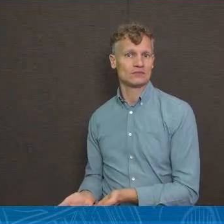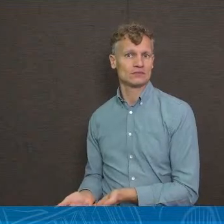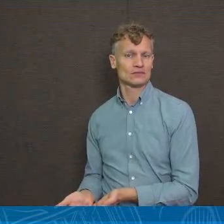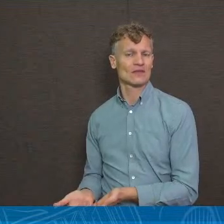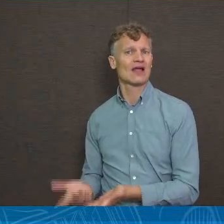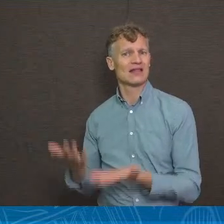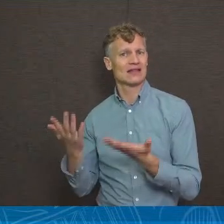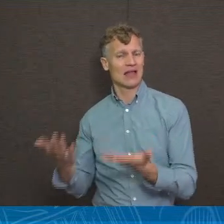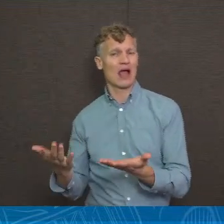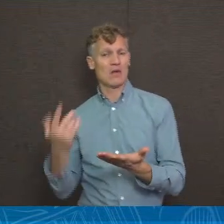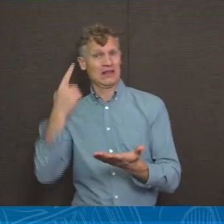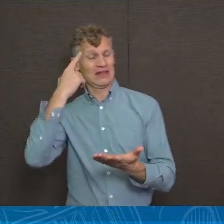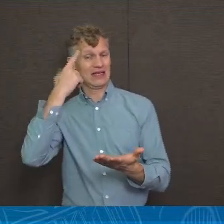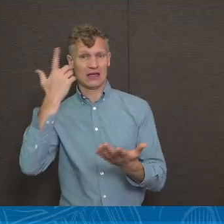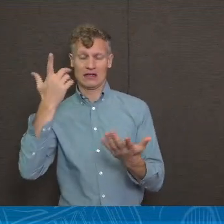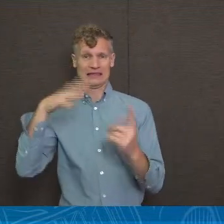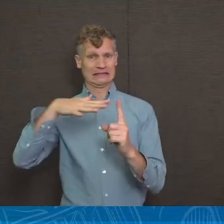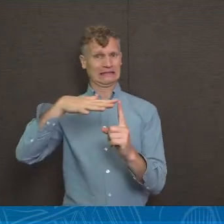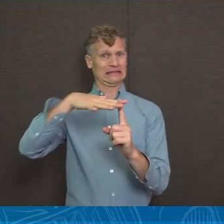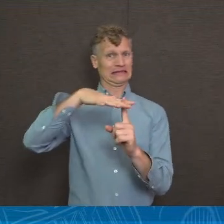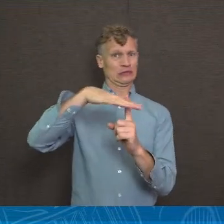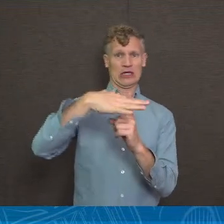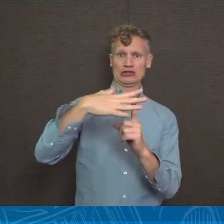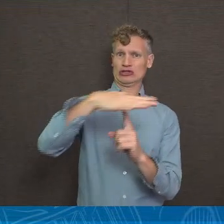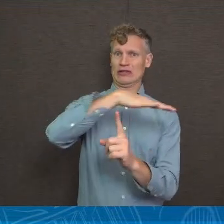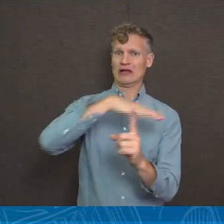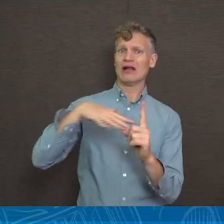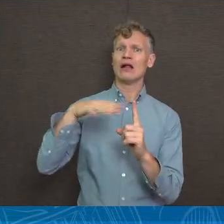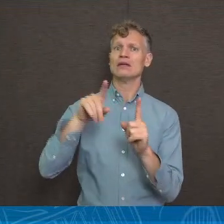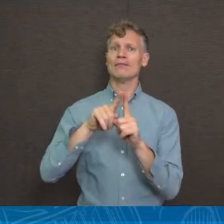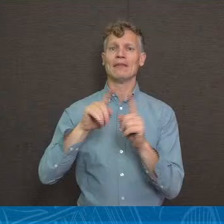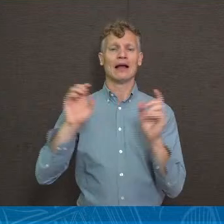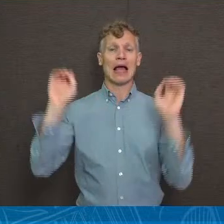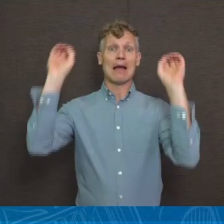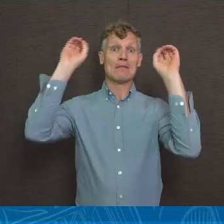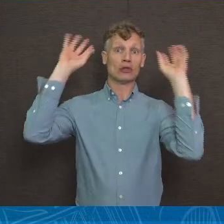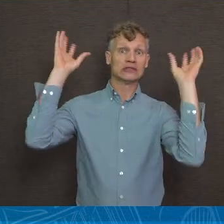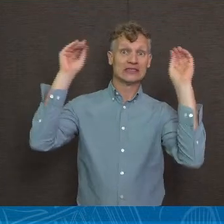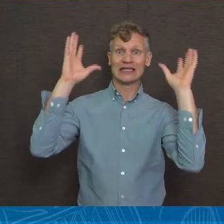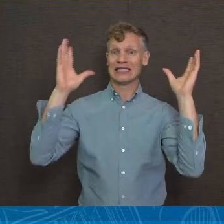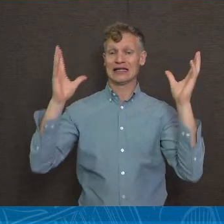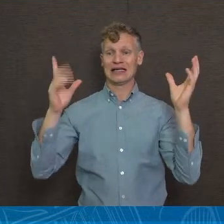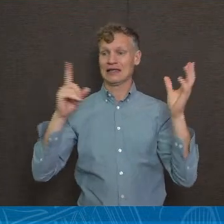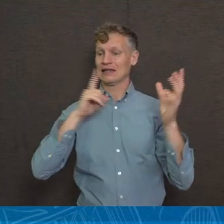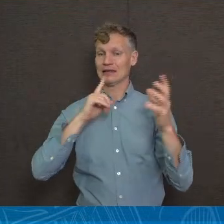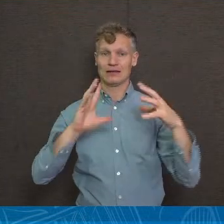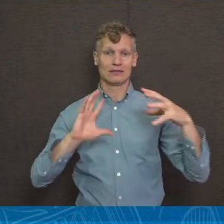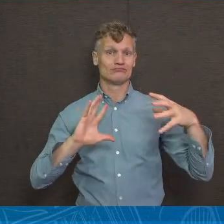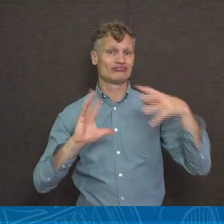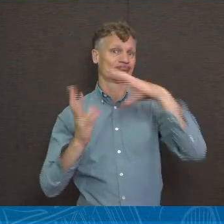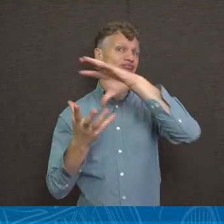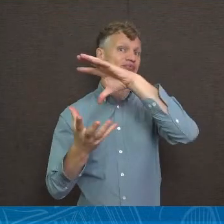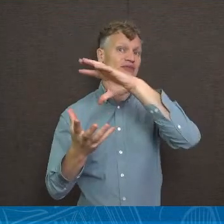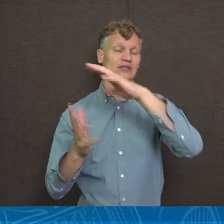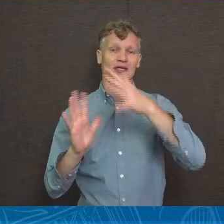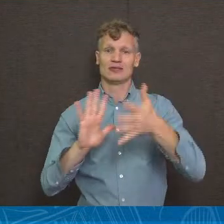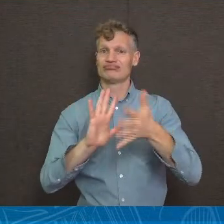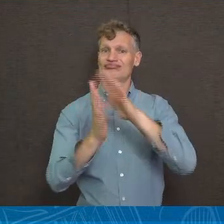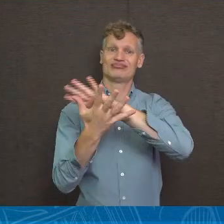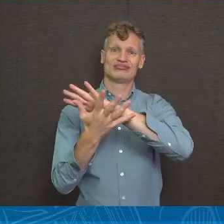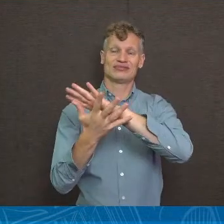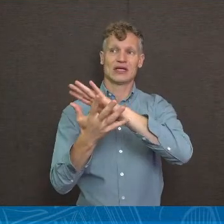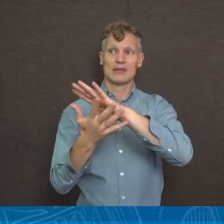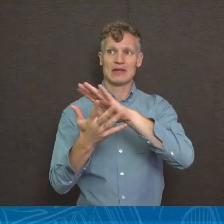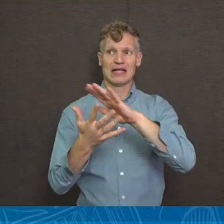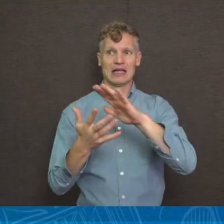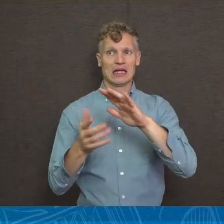emergency, the impact of ableism means that they've been excluded from the broader